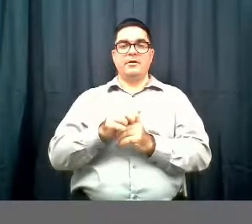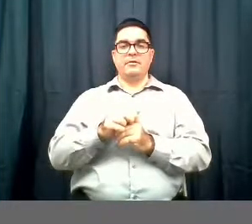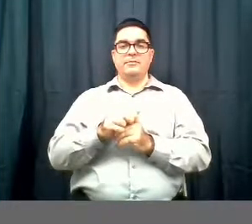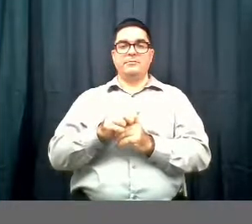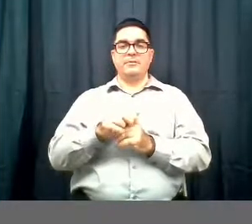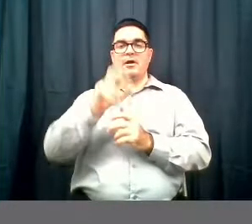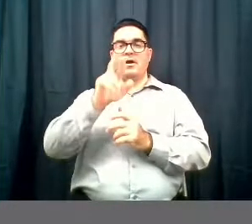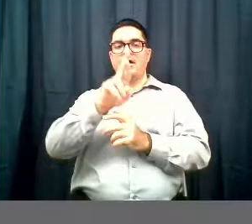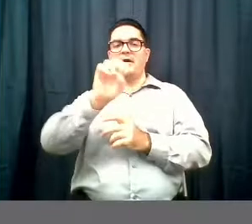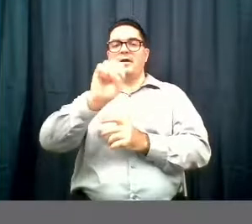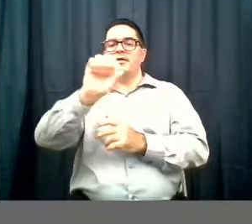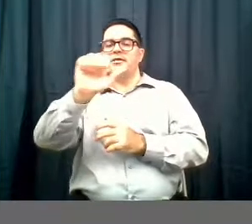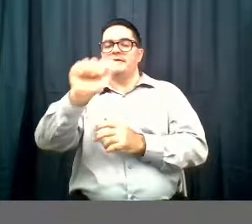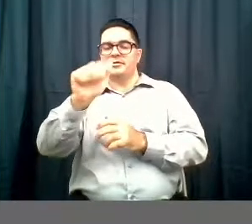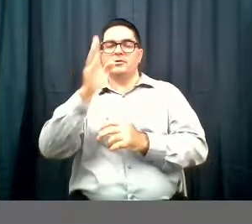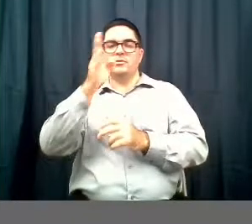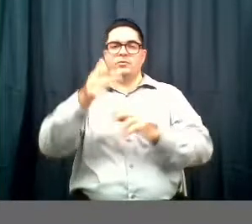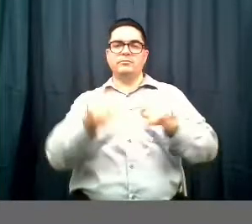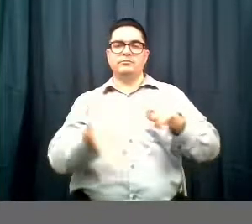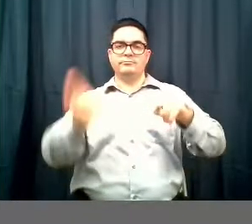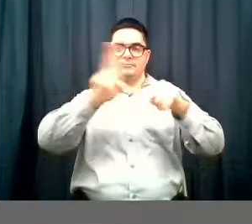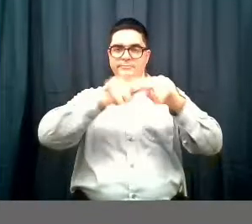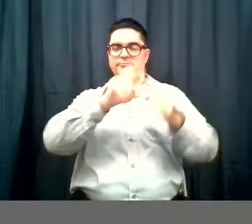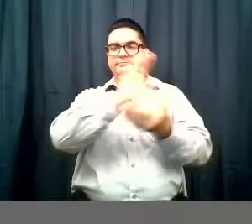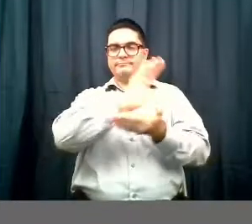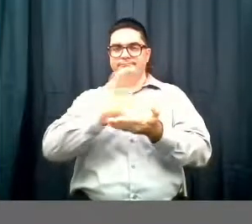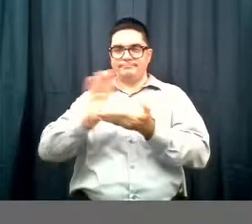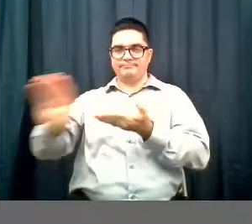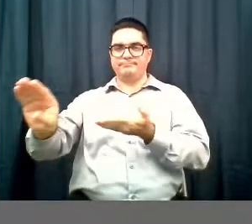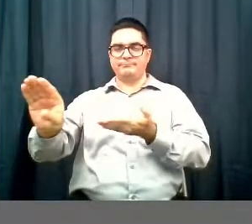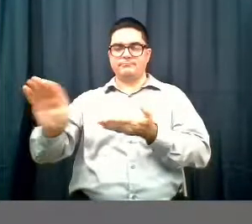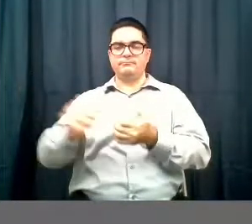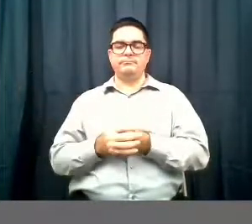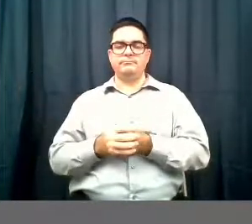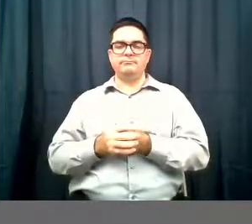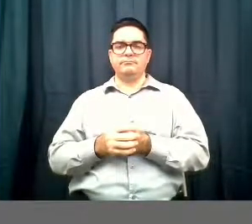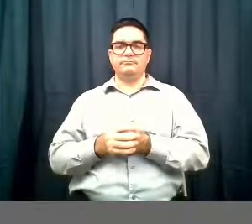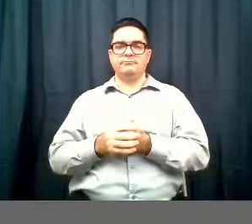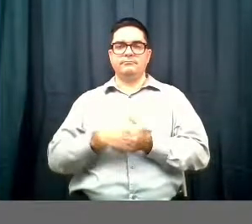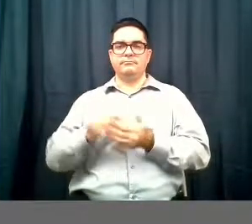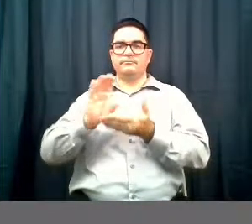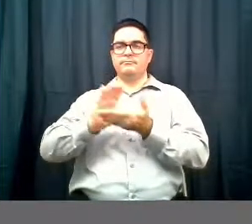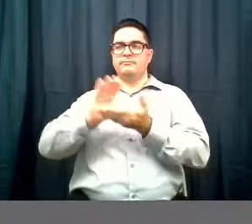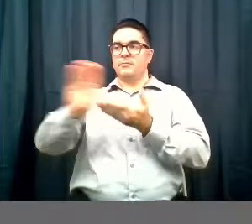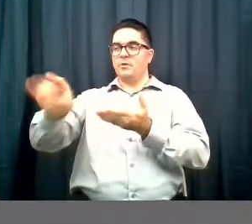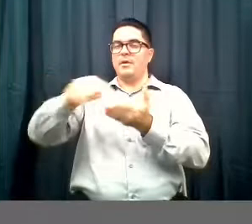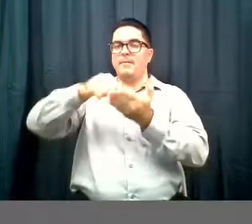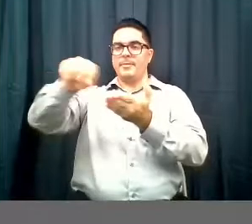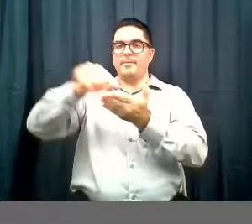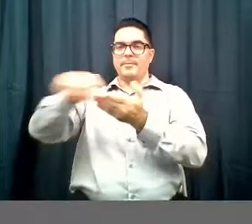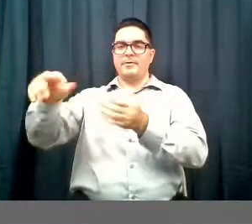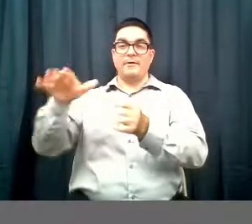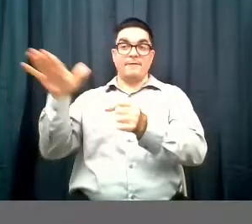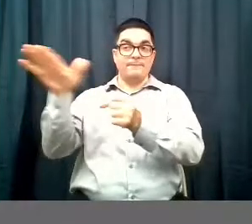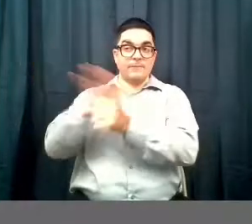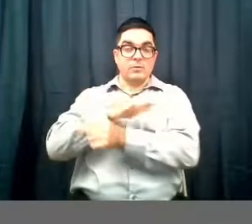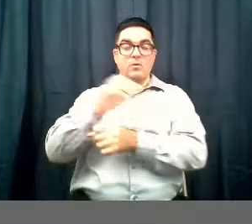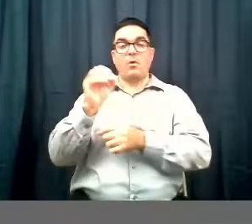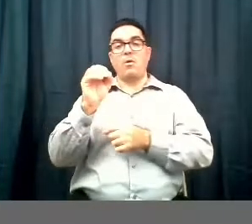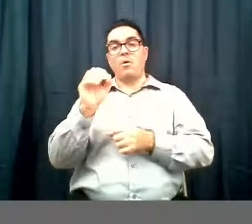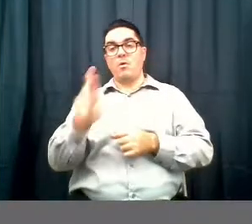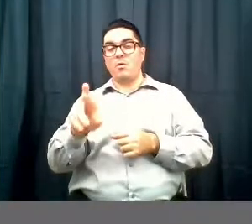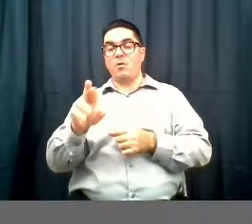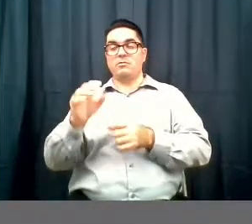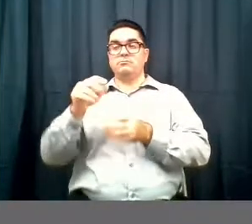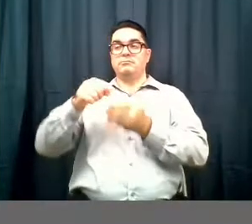reduced cash flow to the RSA bondholders. In fact, a portion of the debt may receive full payment or no payment, depending on